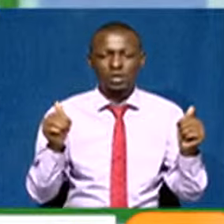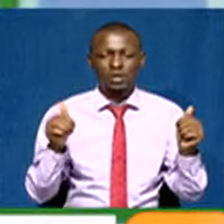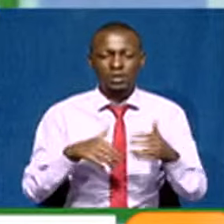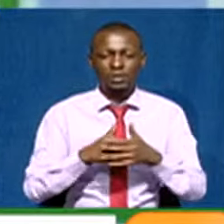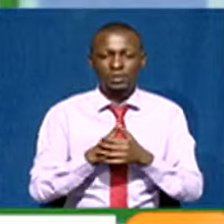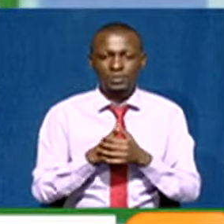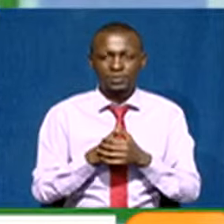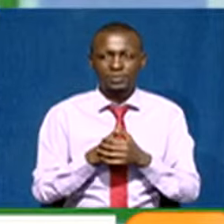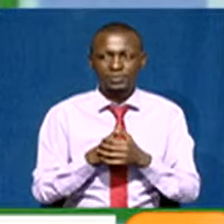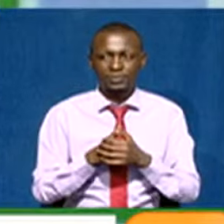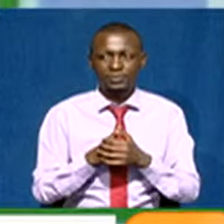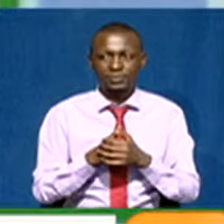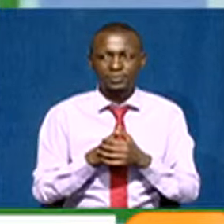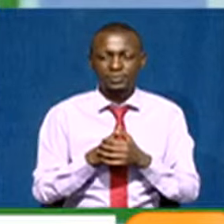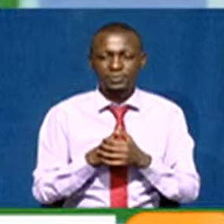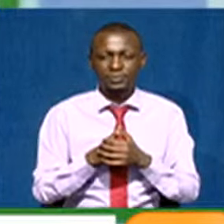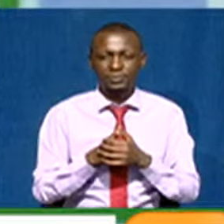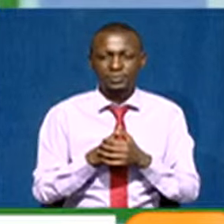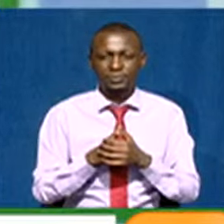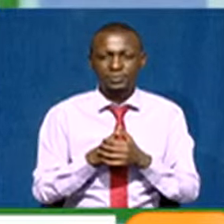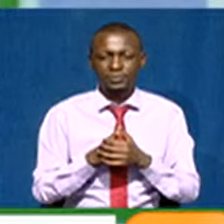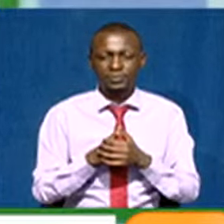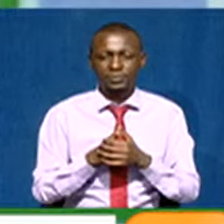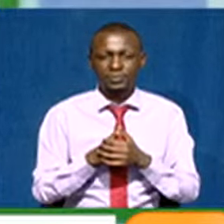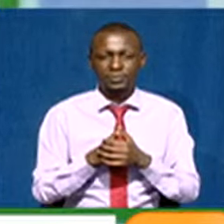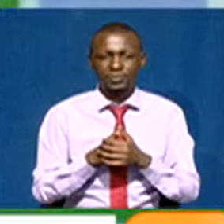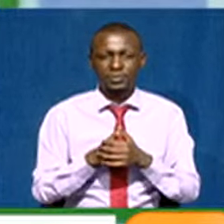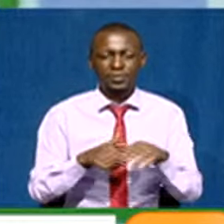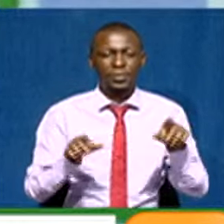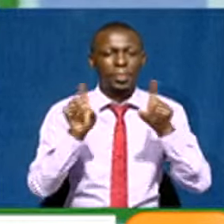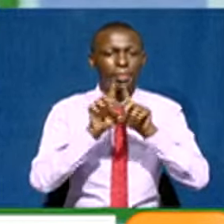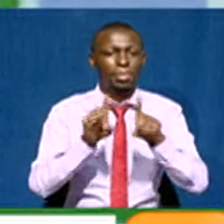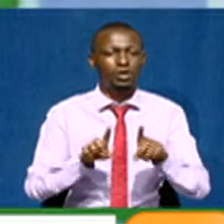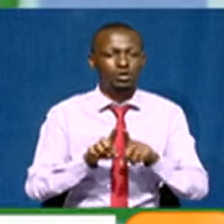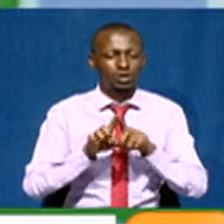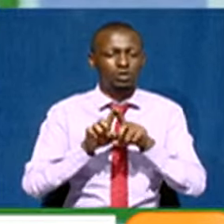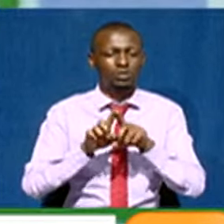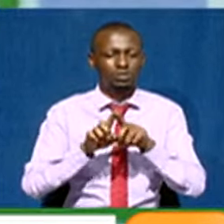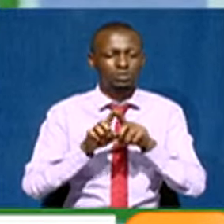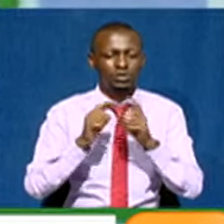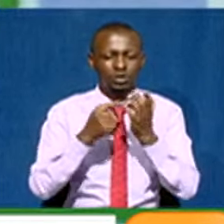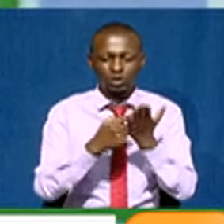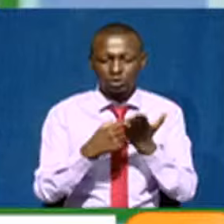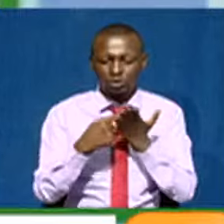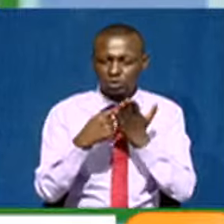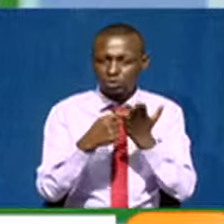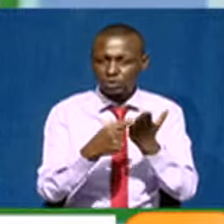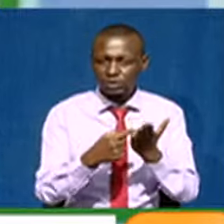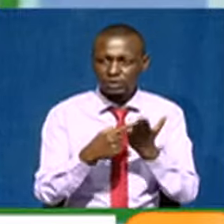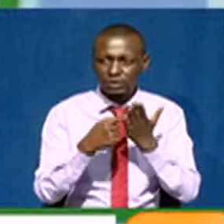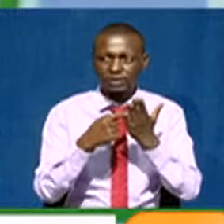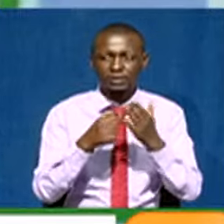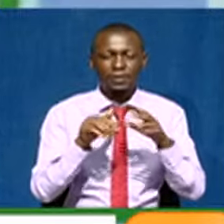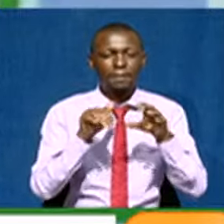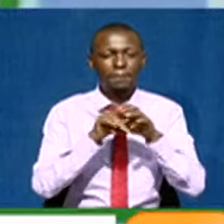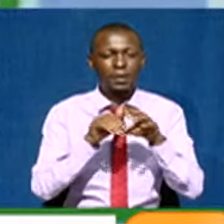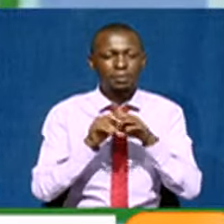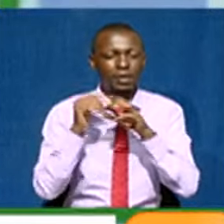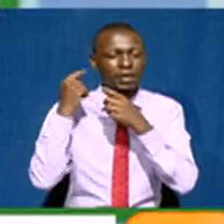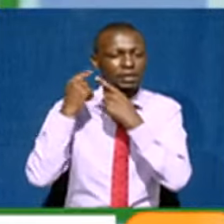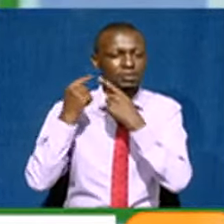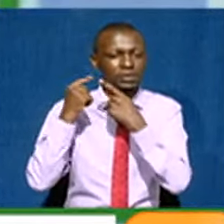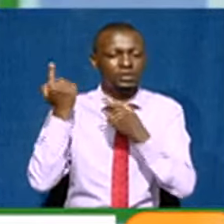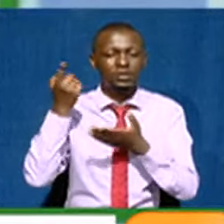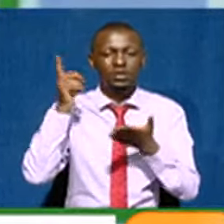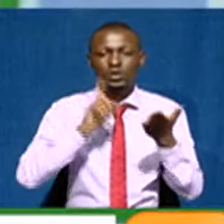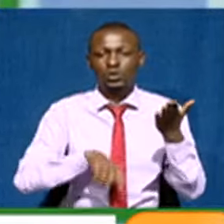timescale. But again, we also looked at what are some of those pain points that our members have gone through that would